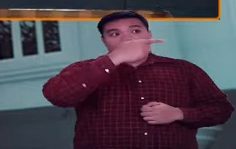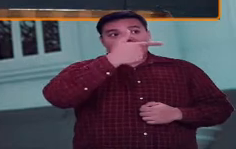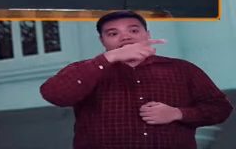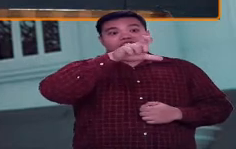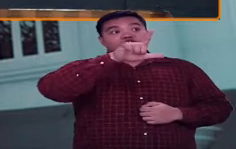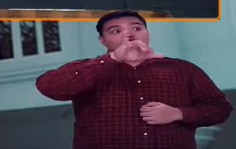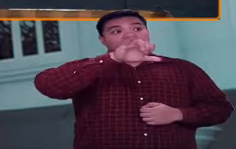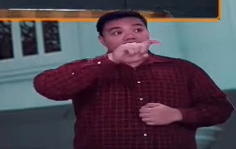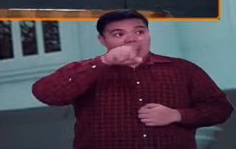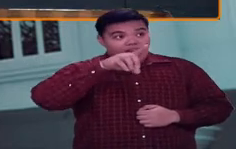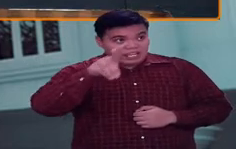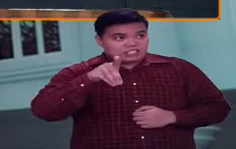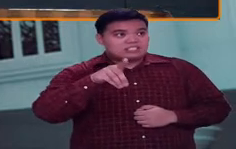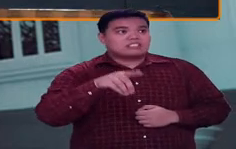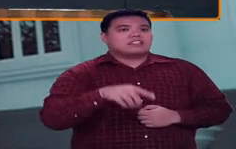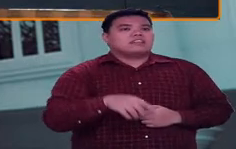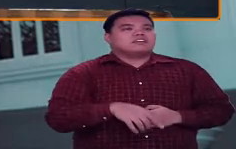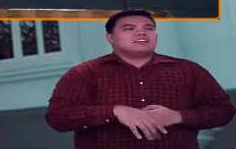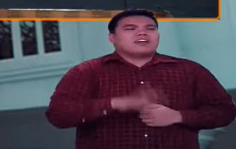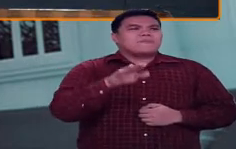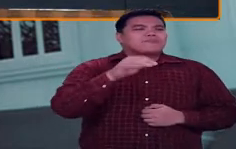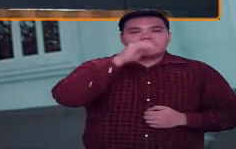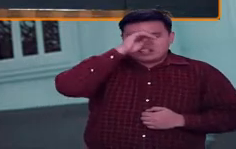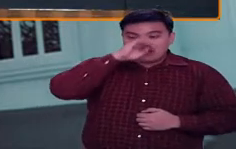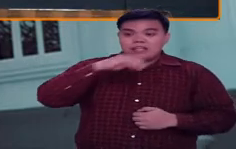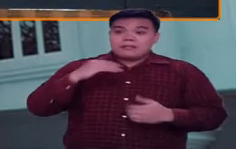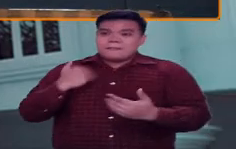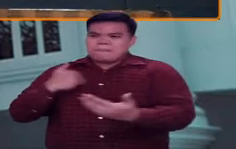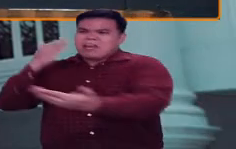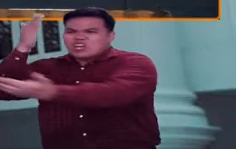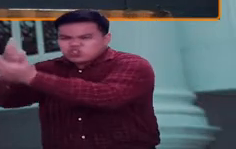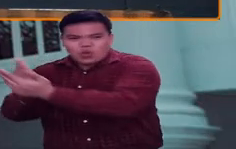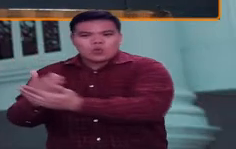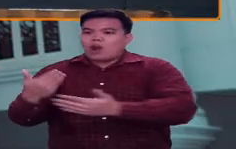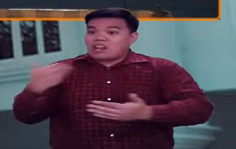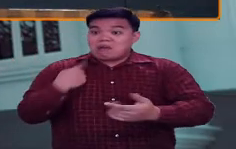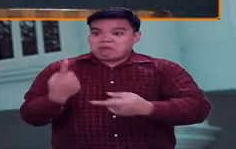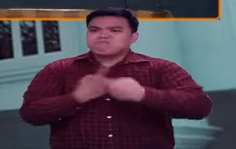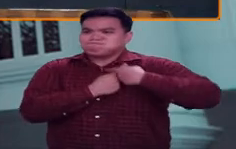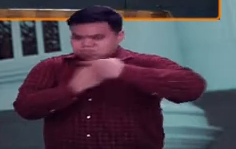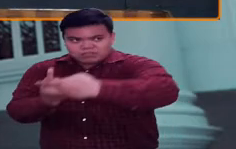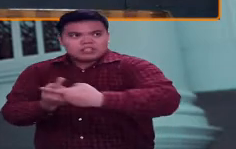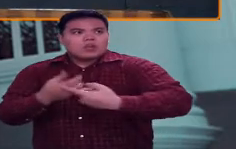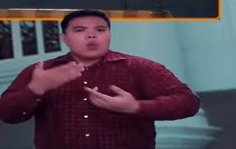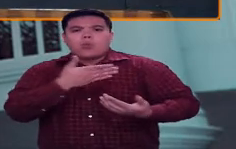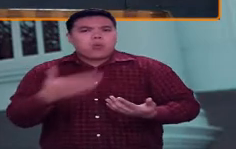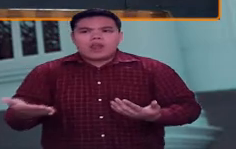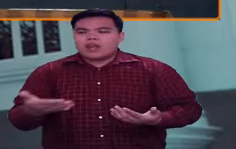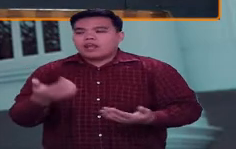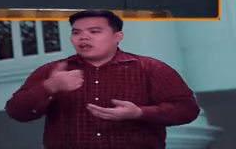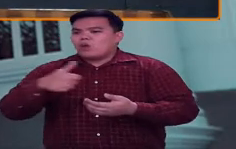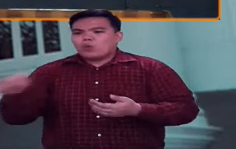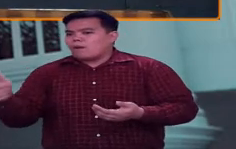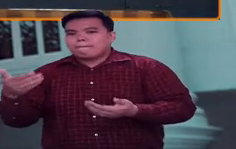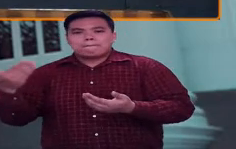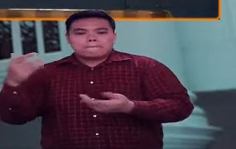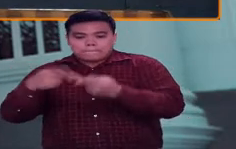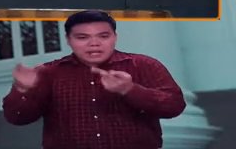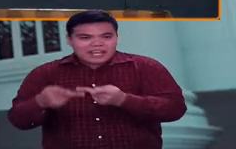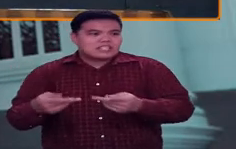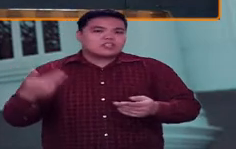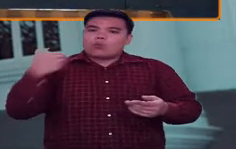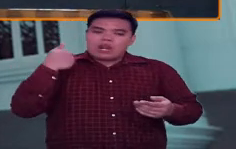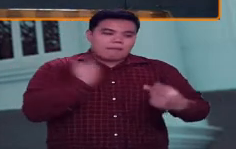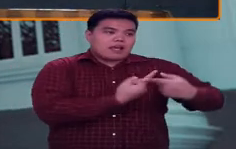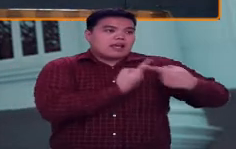today. He endeavored with every fiber of his being to go somewhere where they had not heard of Jesus